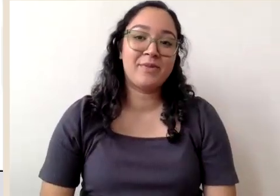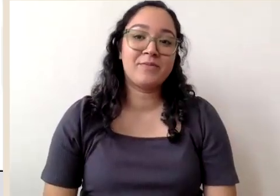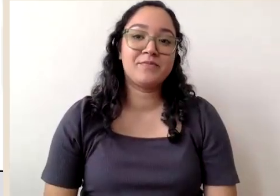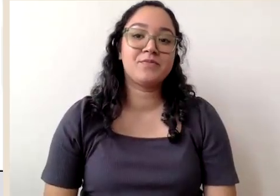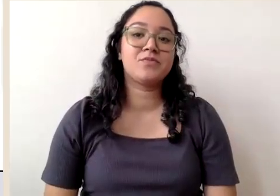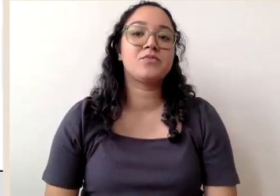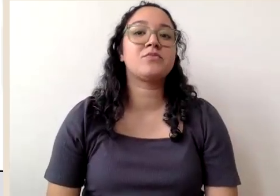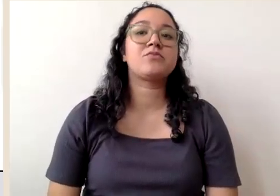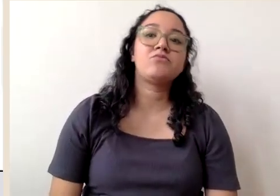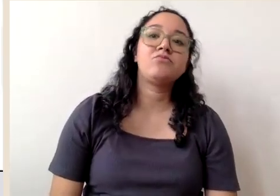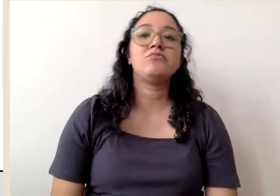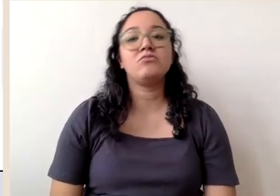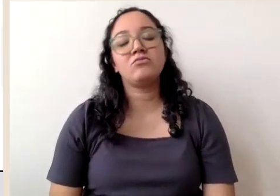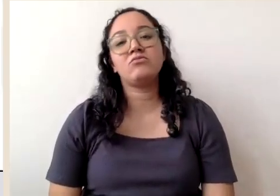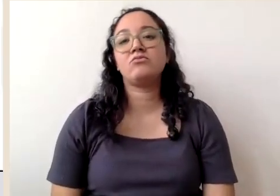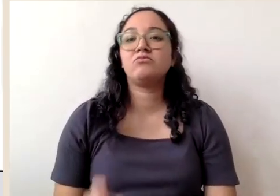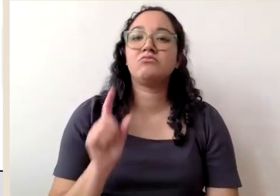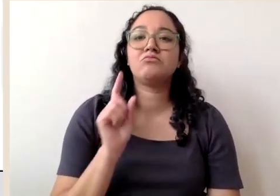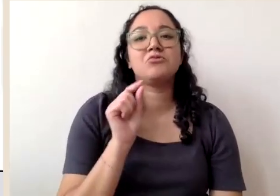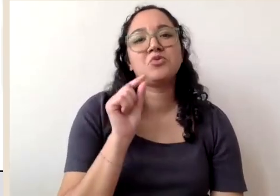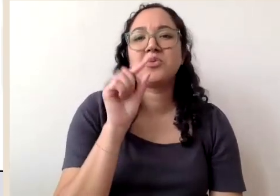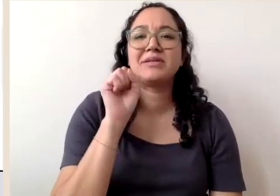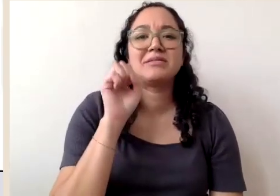Let's take about 20 seconds or so.